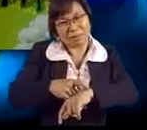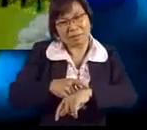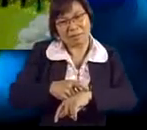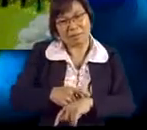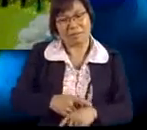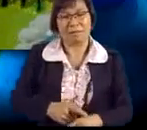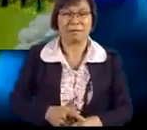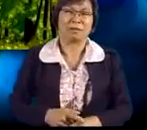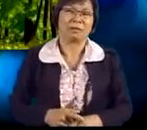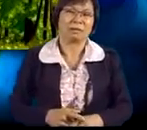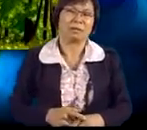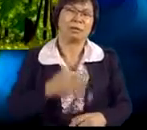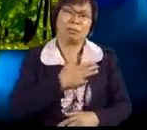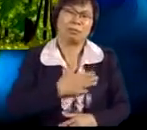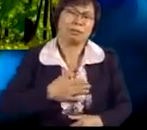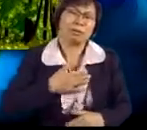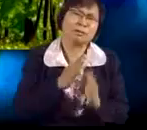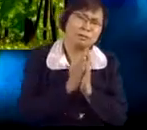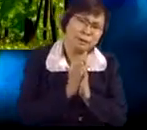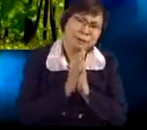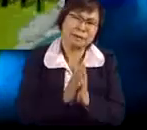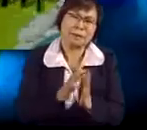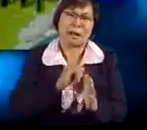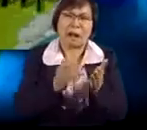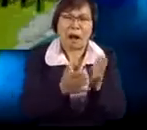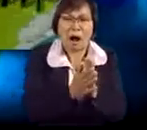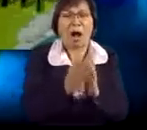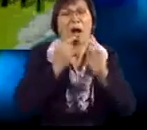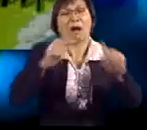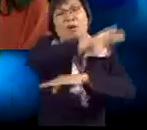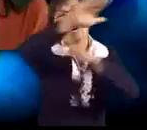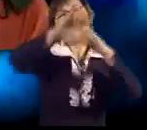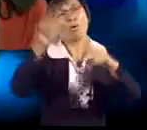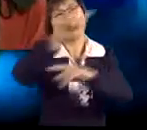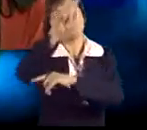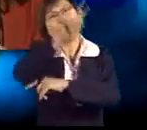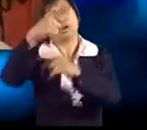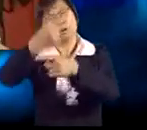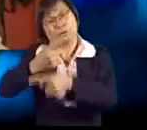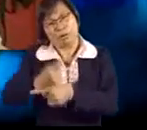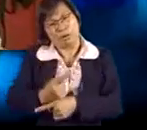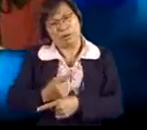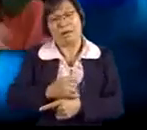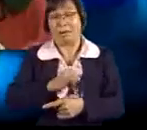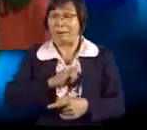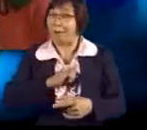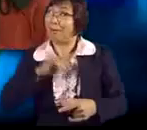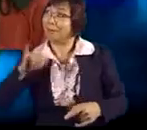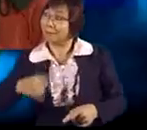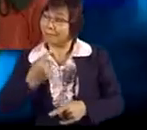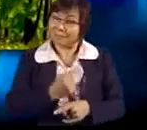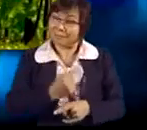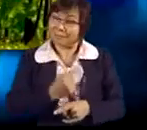Hey, Melody, is it quiz time? Let me see. Oh, please, please. I answered all